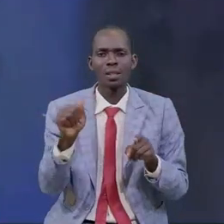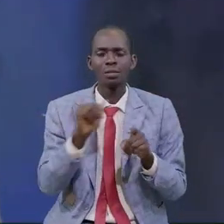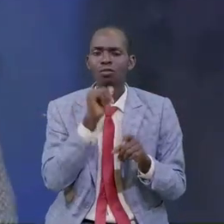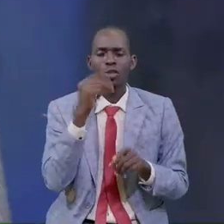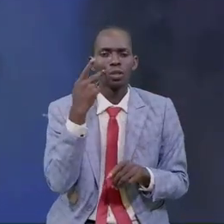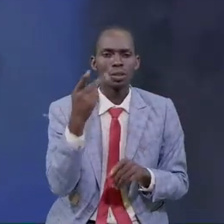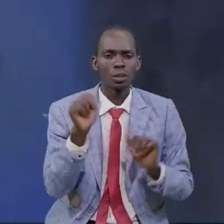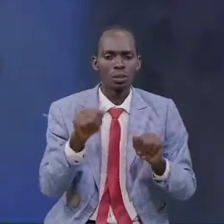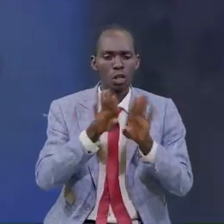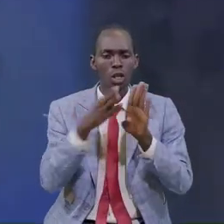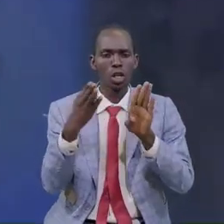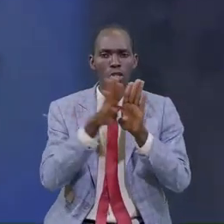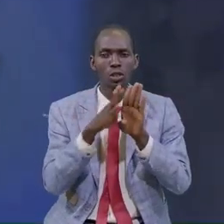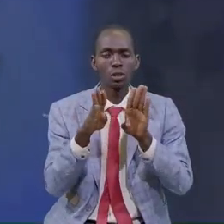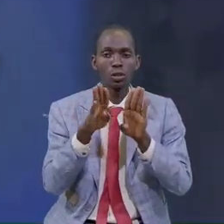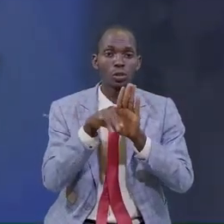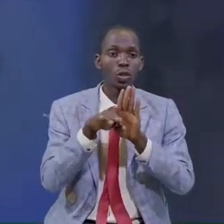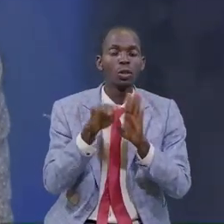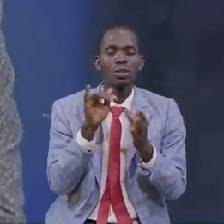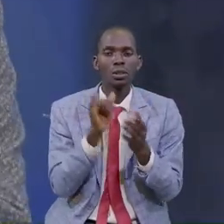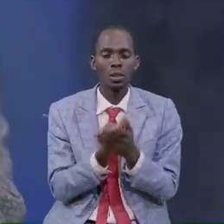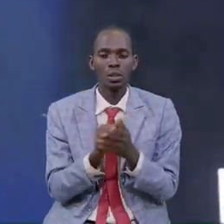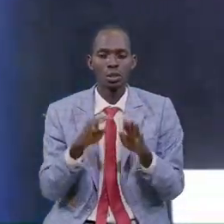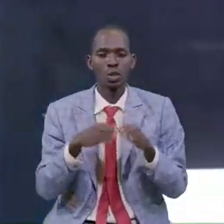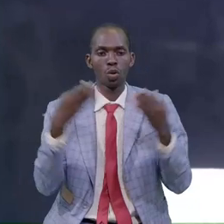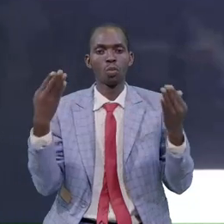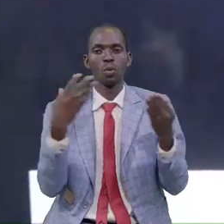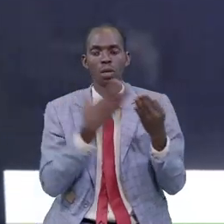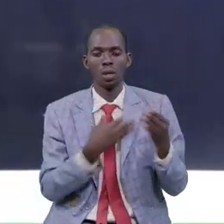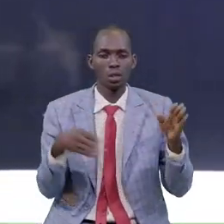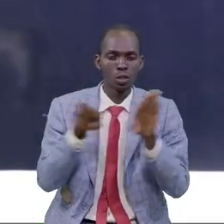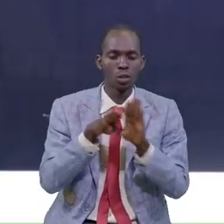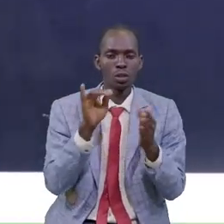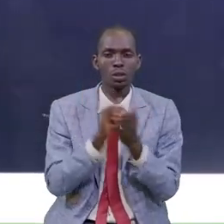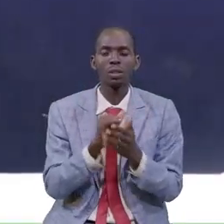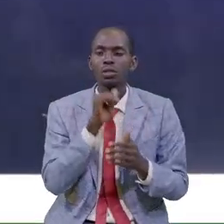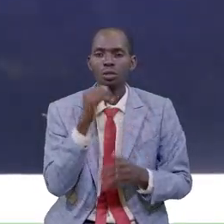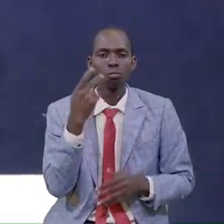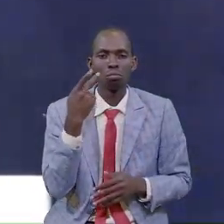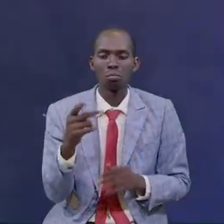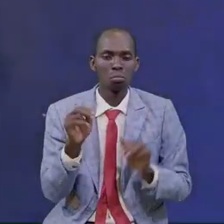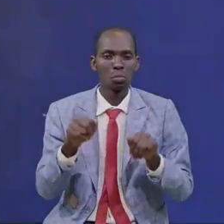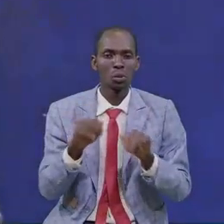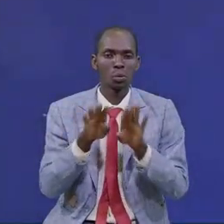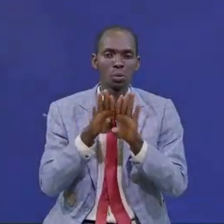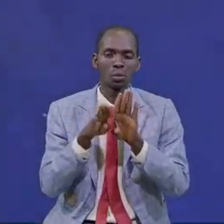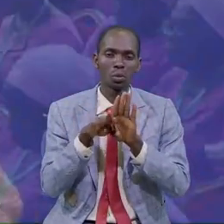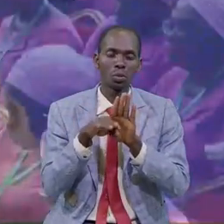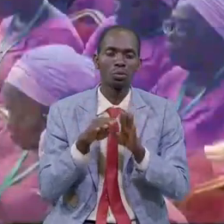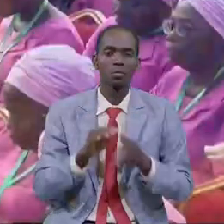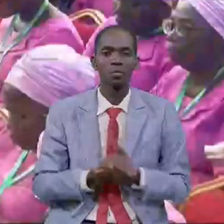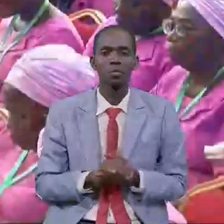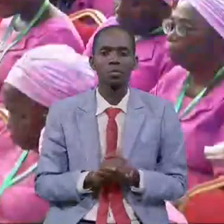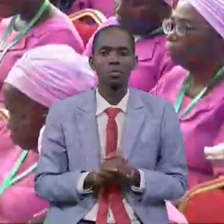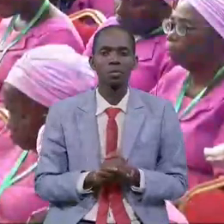It closed and locked that invisible door. C'est comme il y a une porte invisible entre eux et l'Égypte, il a fermé.